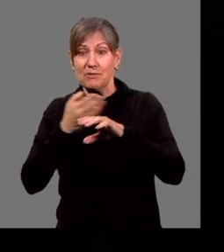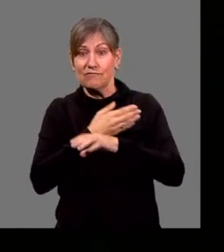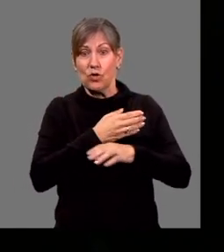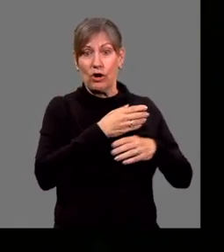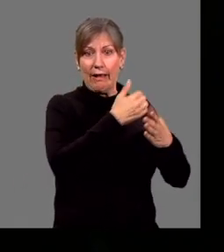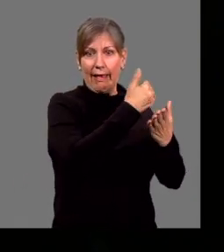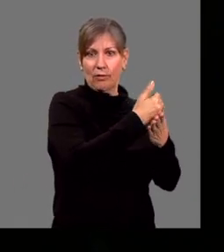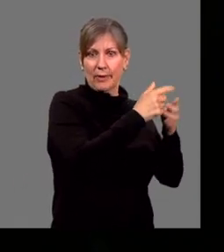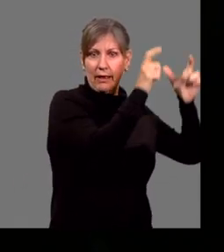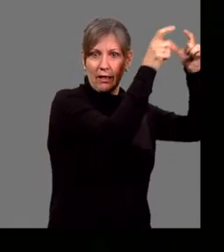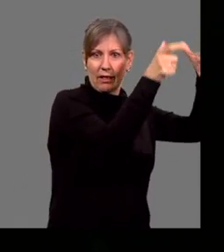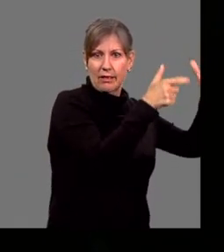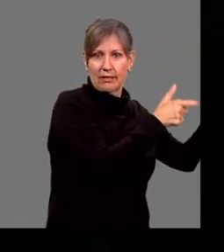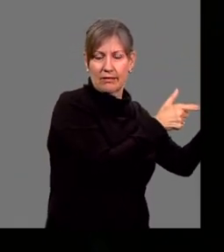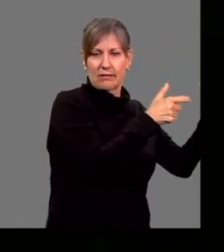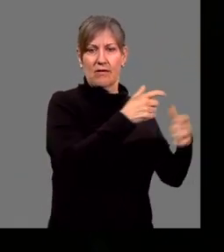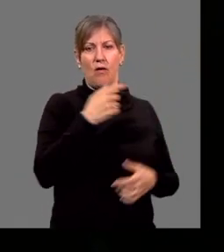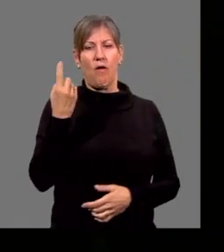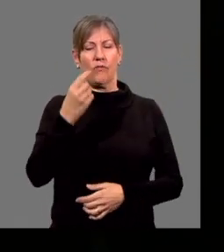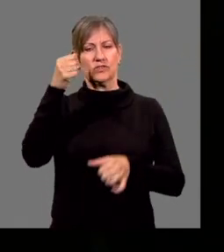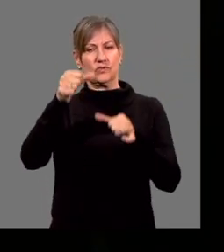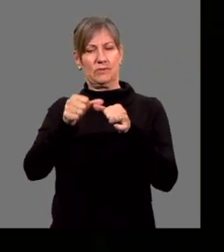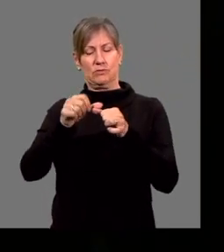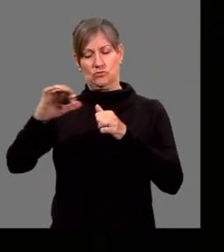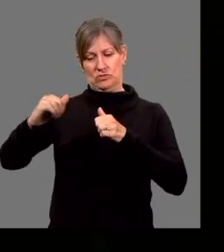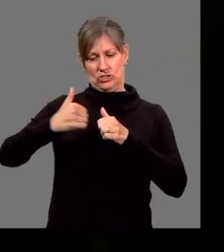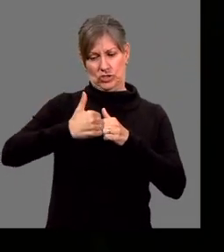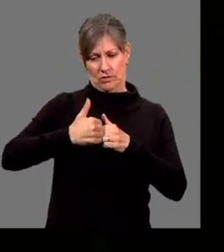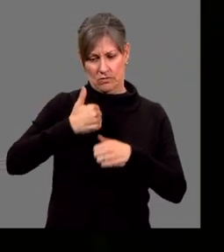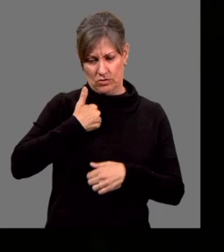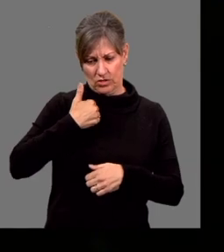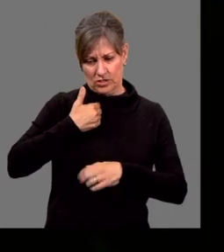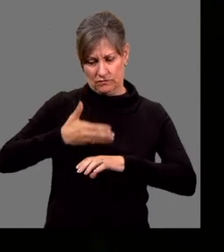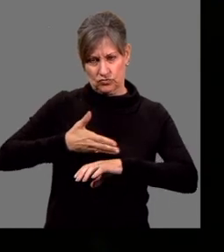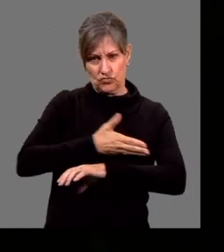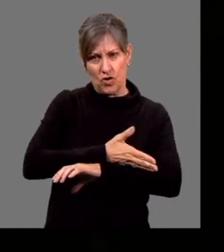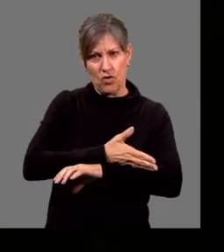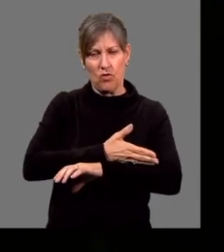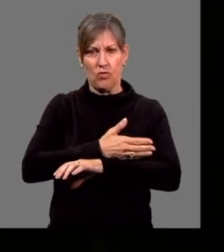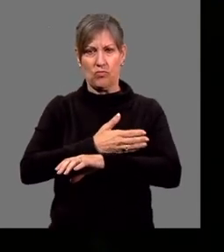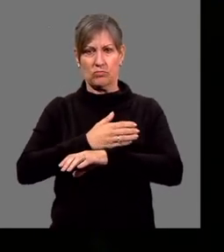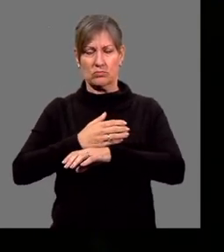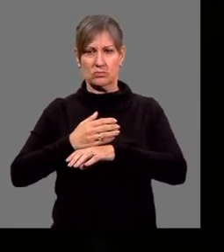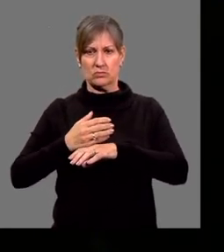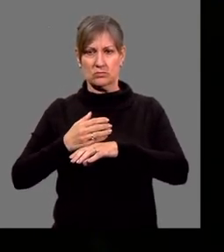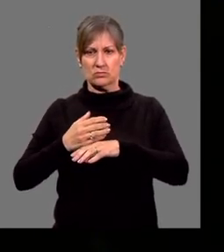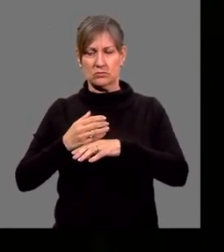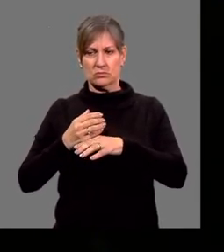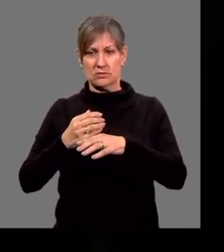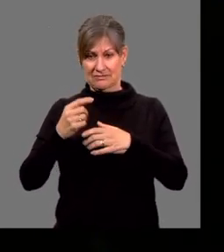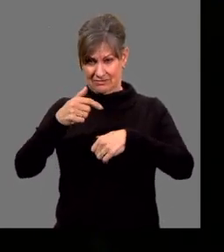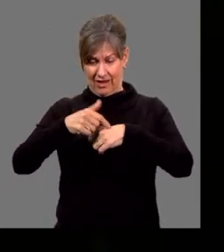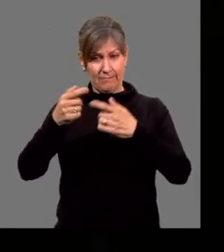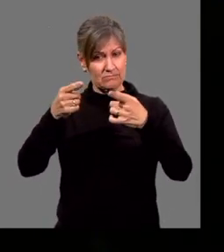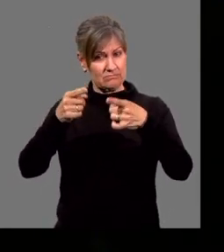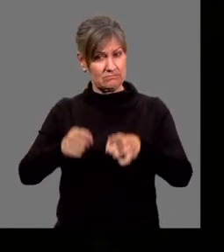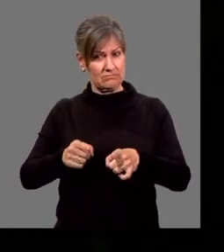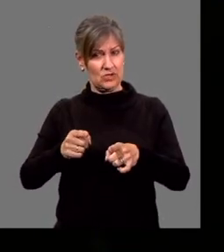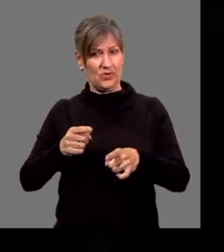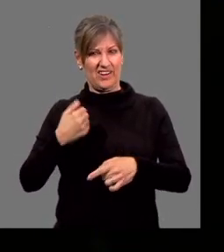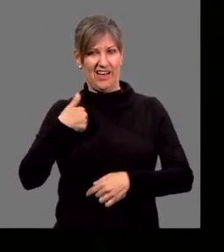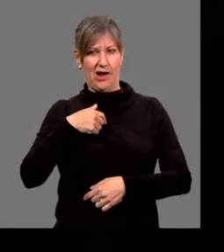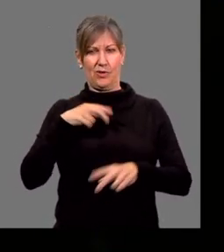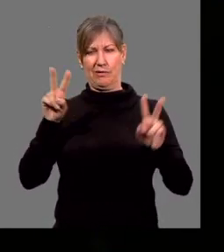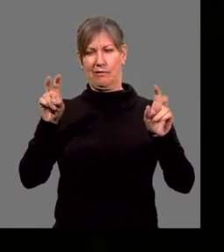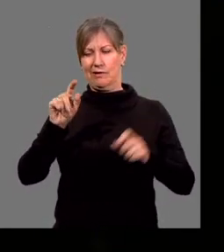before helping others. We must always remember that as we challenge ourselves to grow and push ourselves to new heights, there will come times when